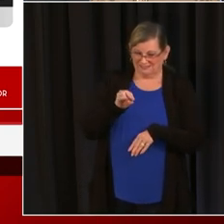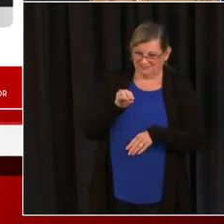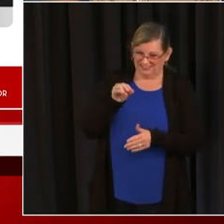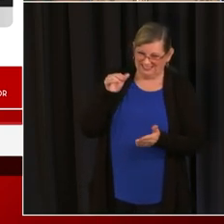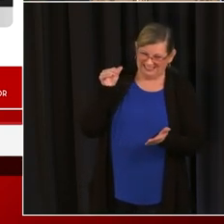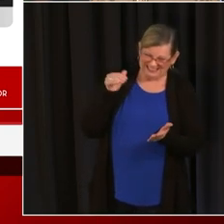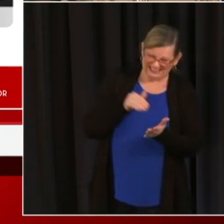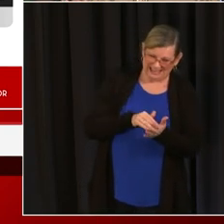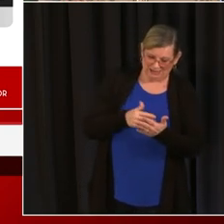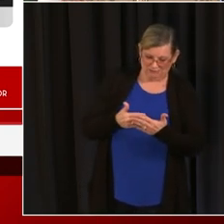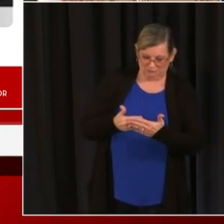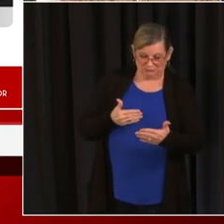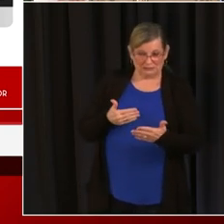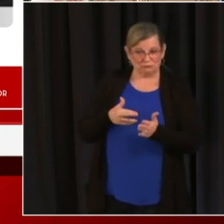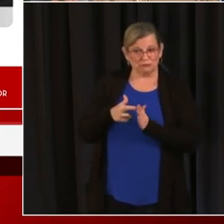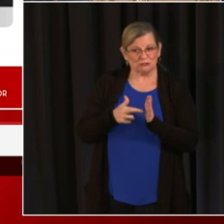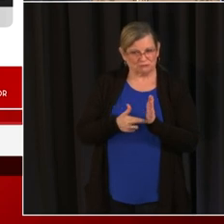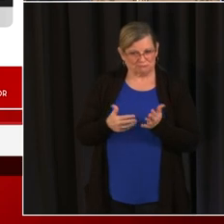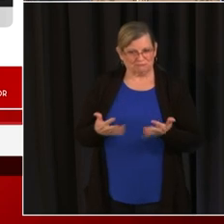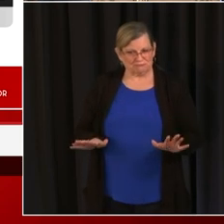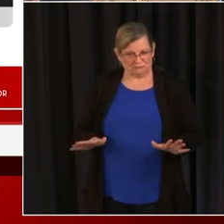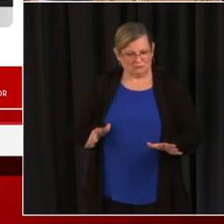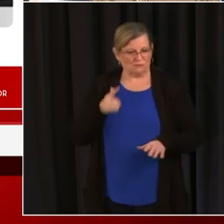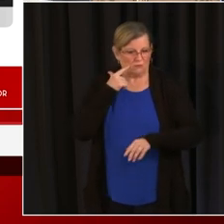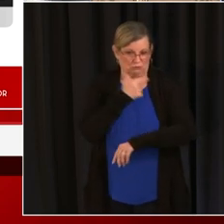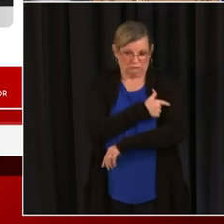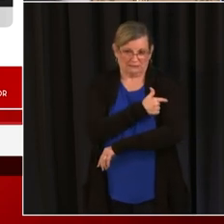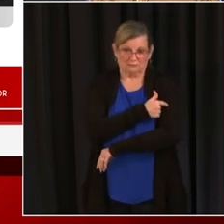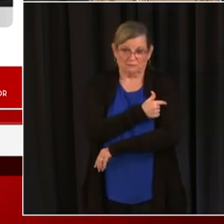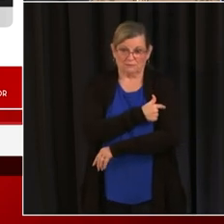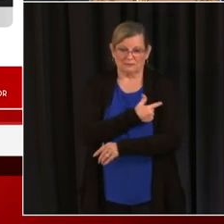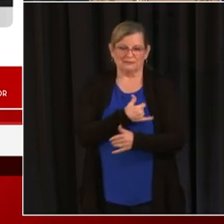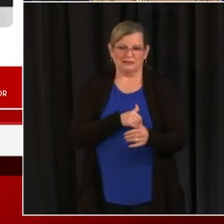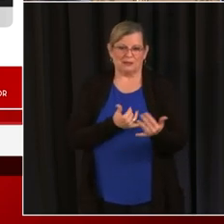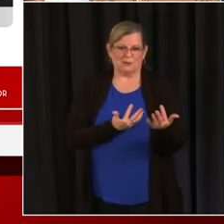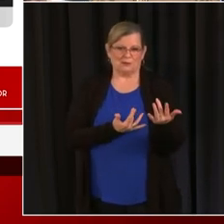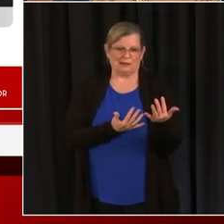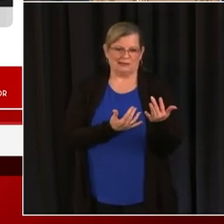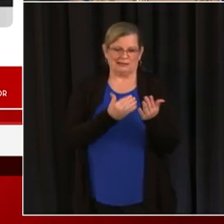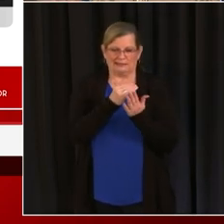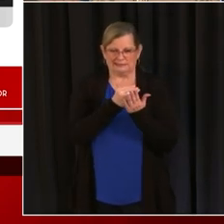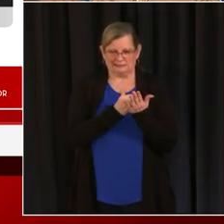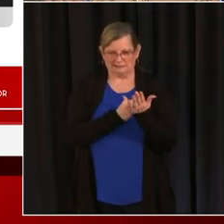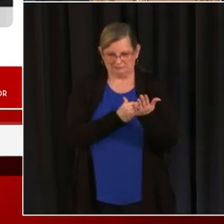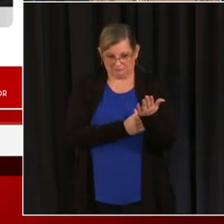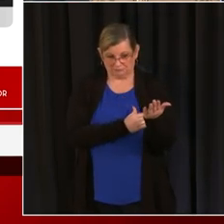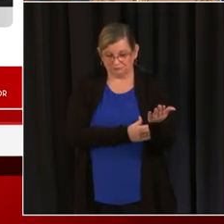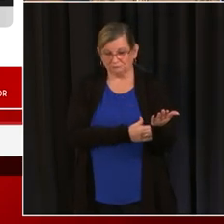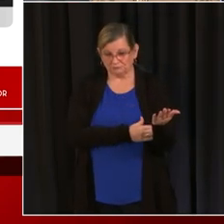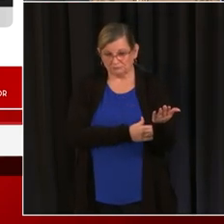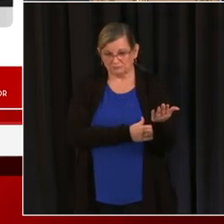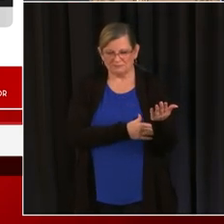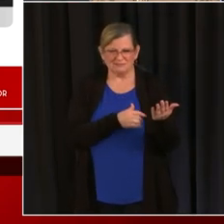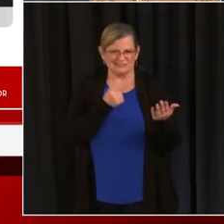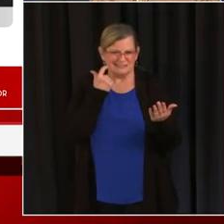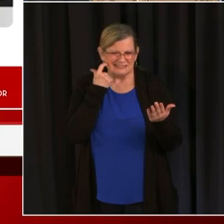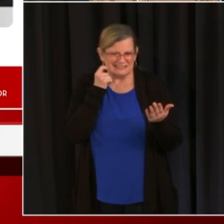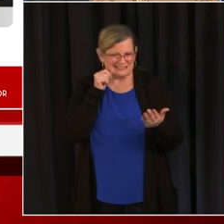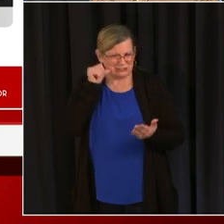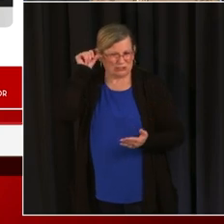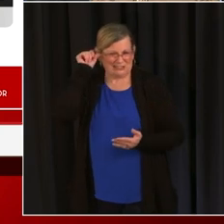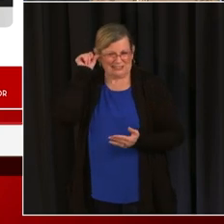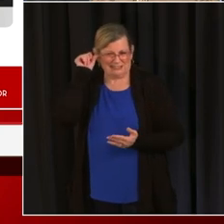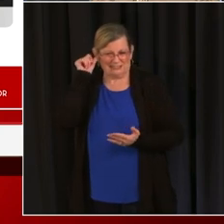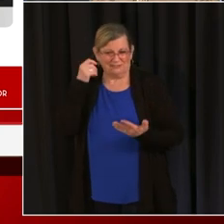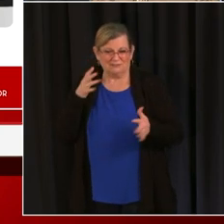177,000 have pre-registered for a vaccine and are awaiting their appointment. Yesterday, we